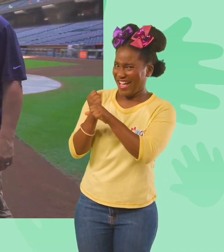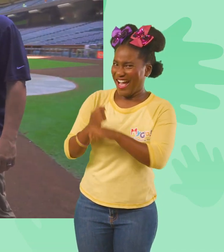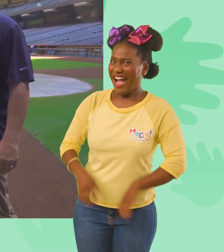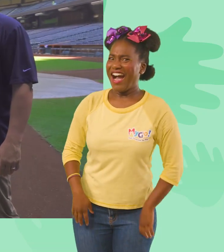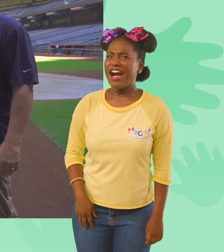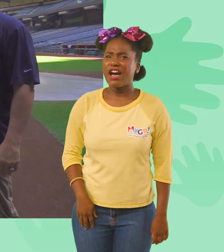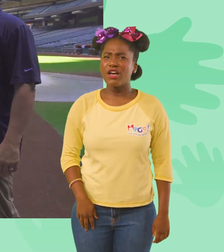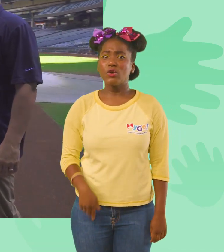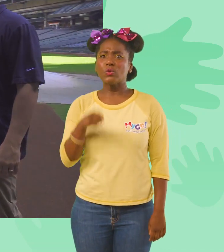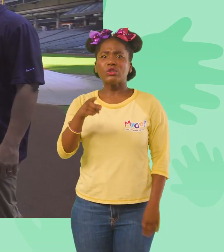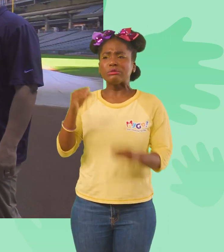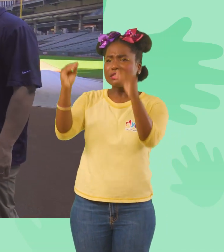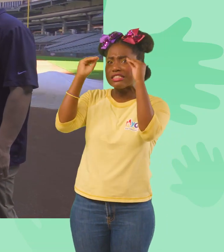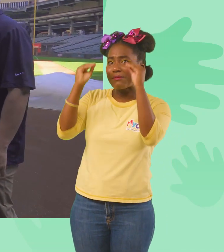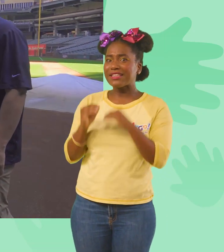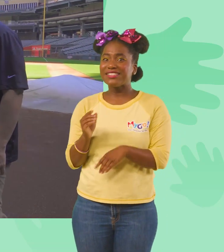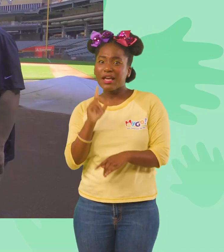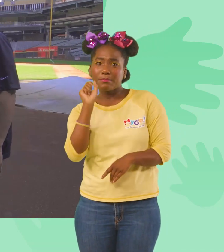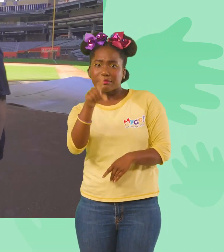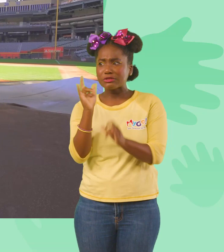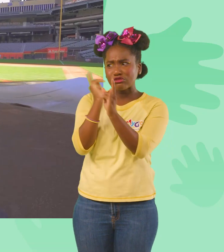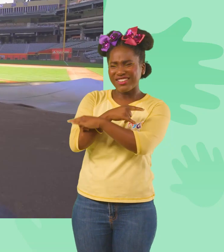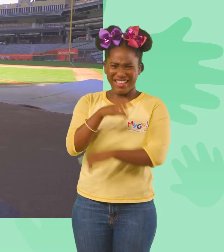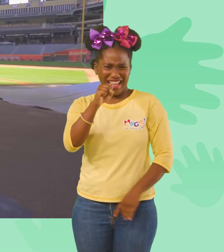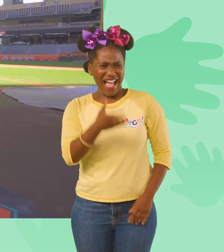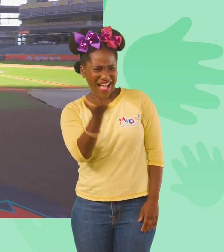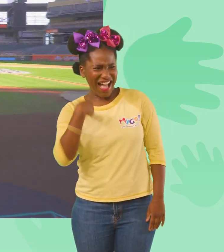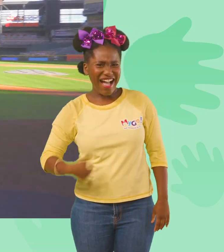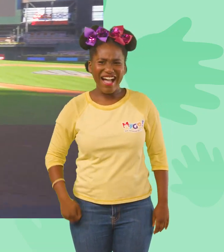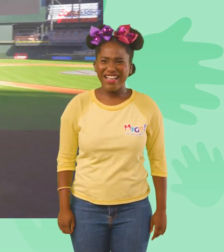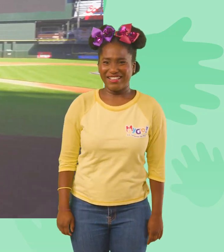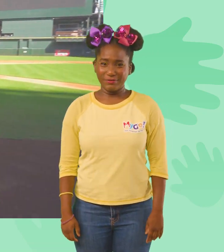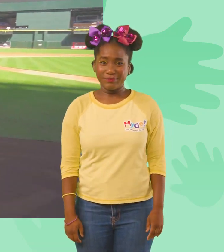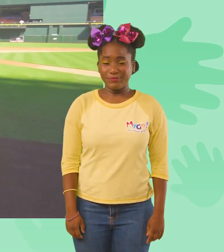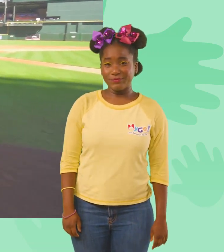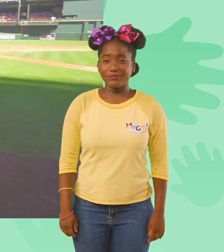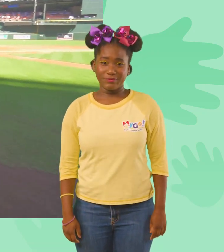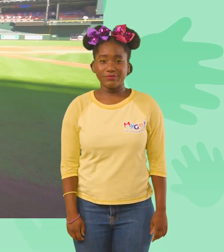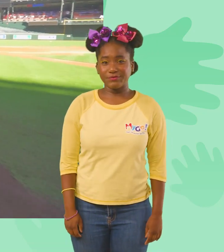Will you teach me some tips and tricks? Sure, let's go. Okay, come on.